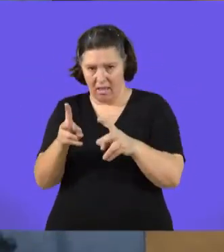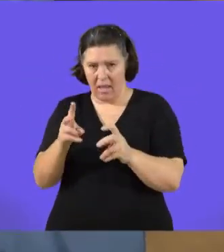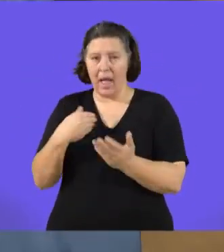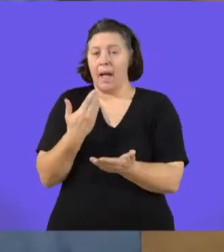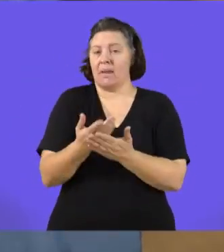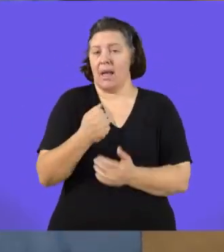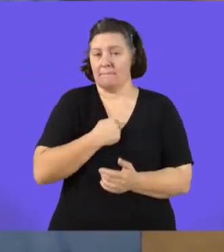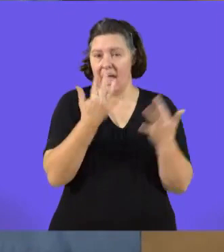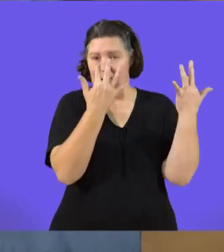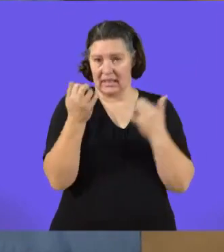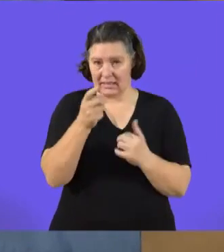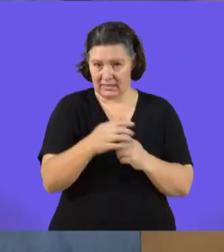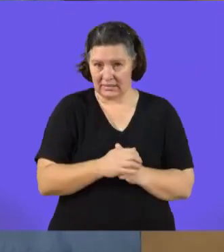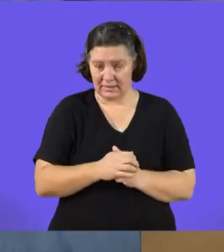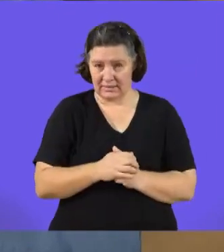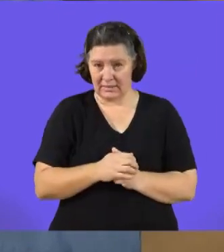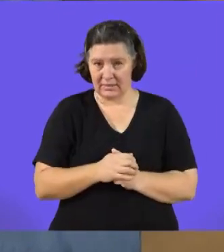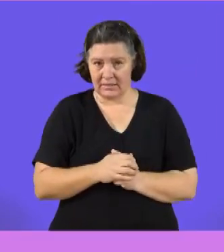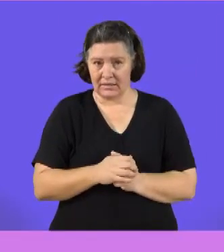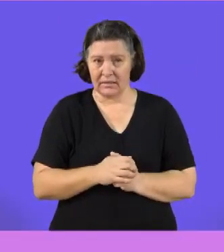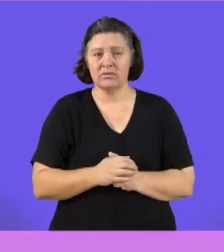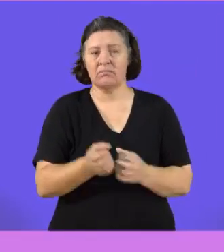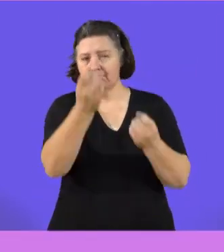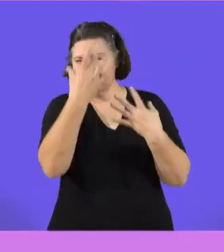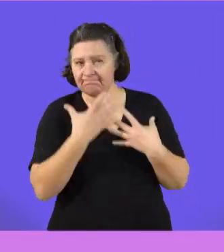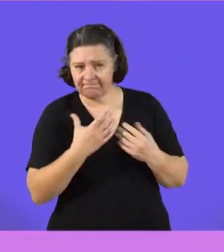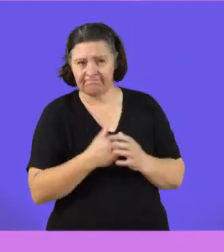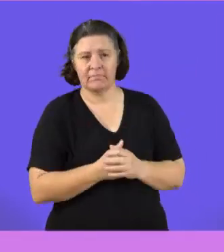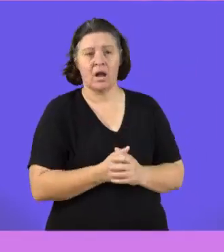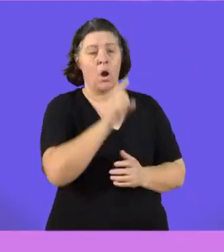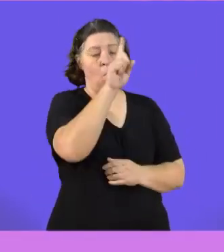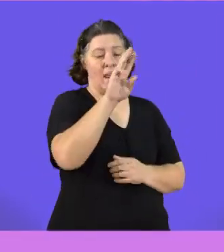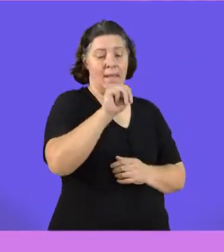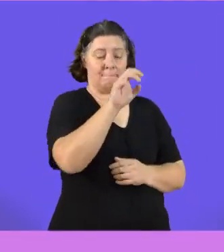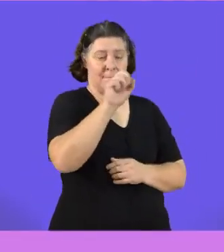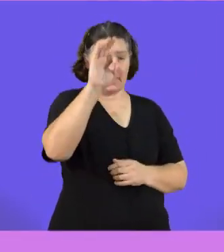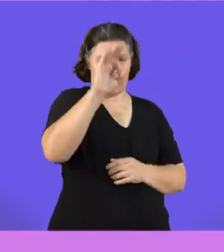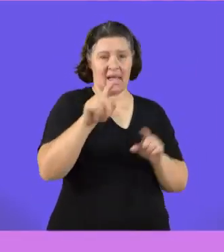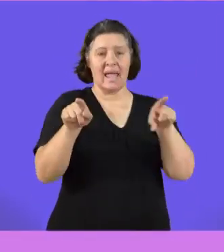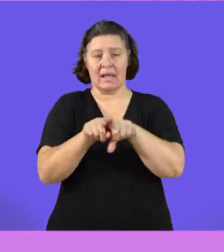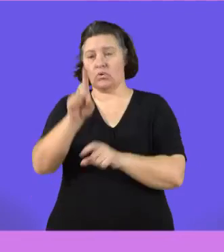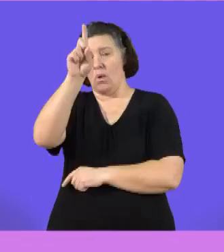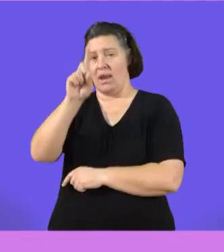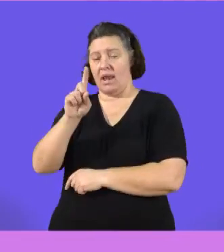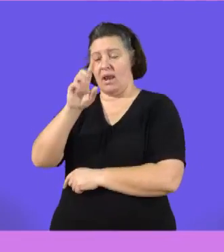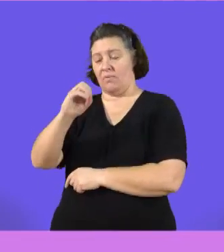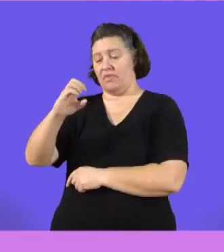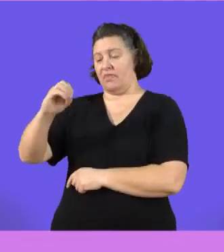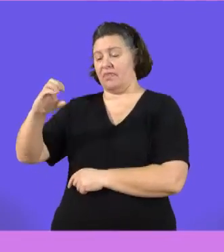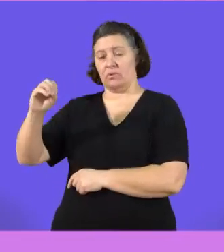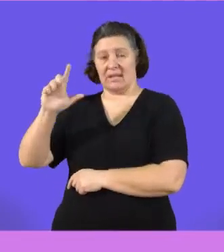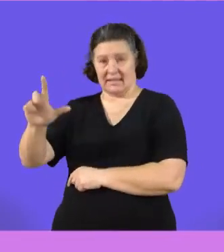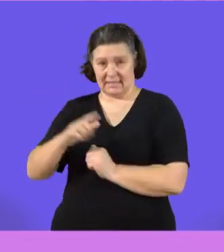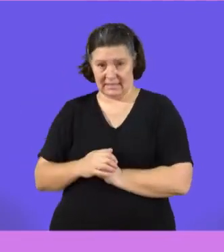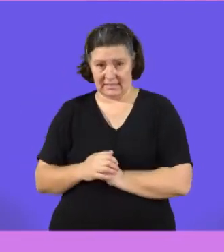apply it in my calculation. So a little note is given to us as well. 1 cubic meters equals 1,000 liters. So where do we